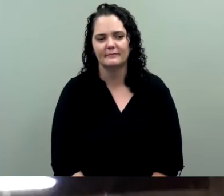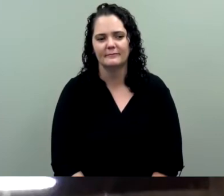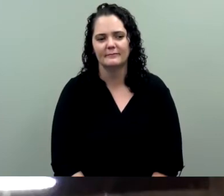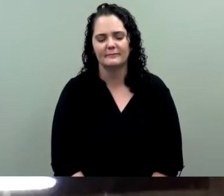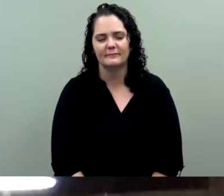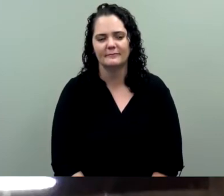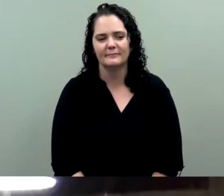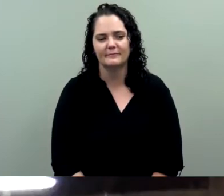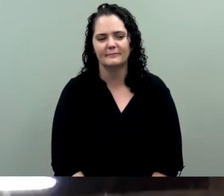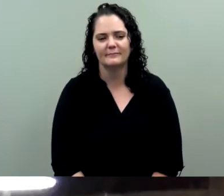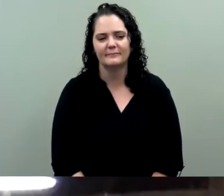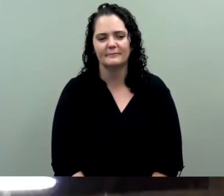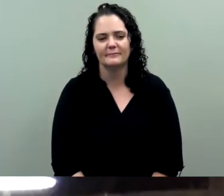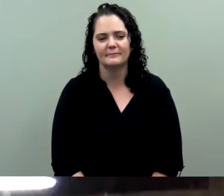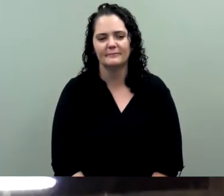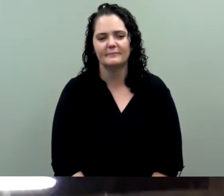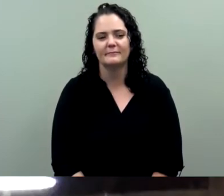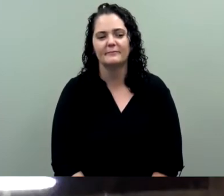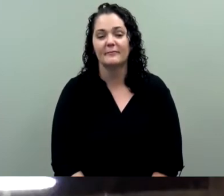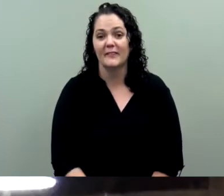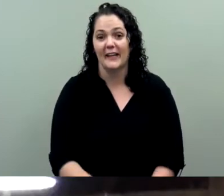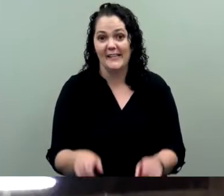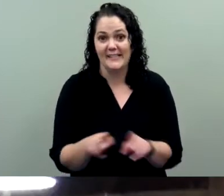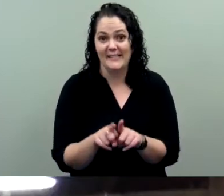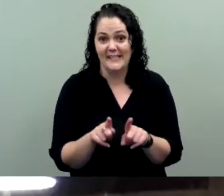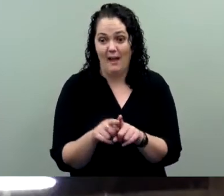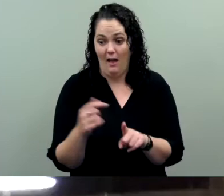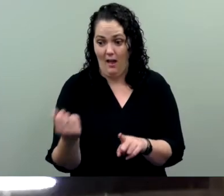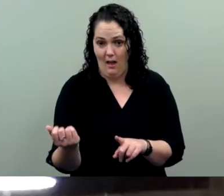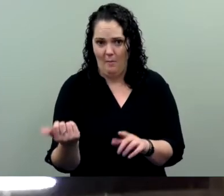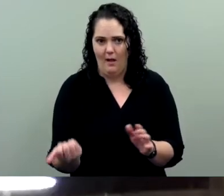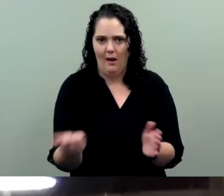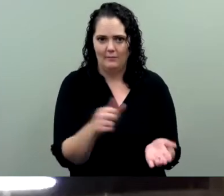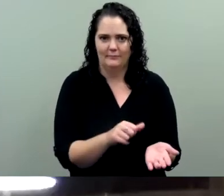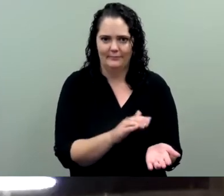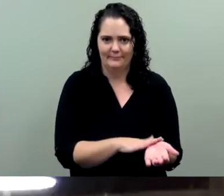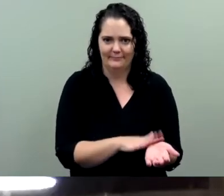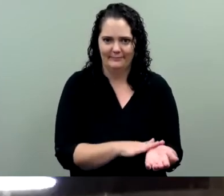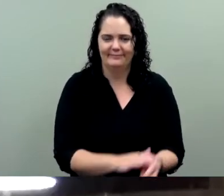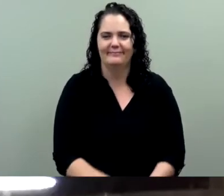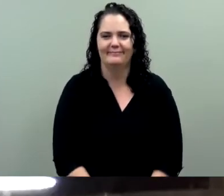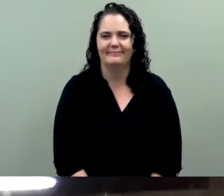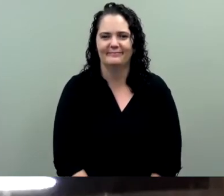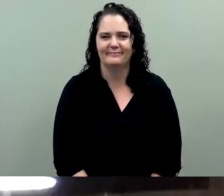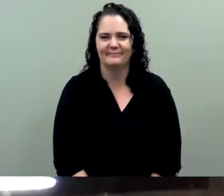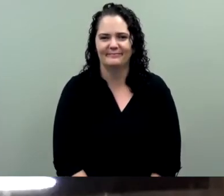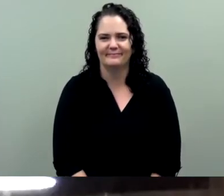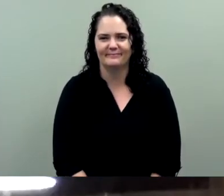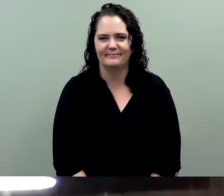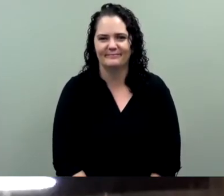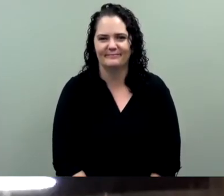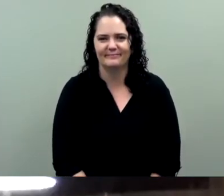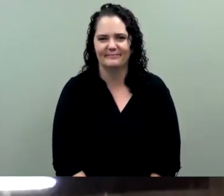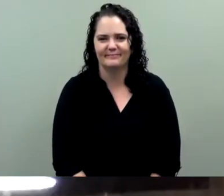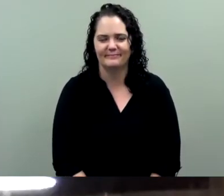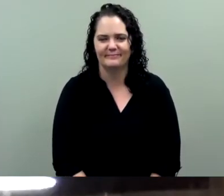going to get my other wrist set up too. Okay. So let me grab a pen.